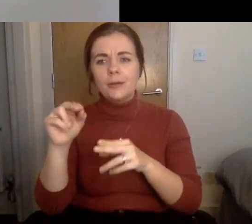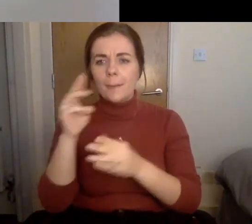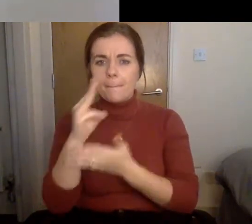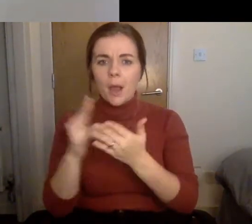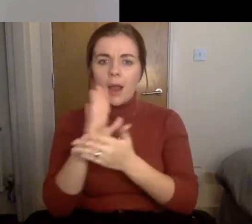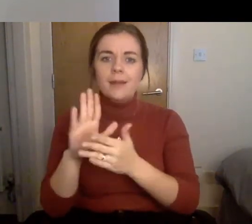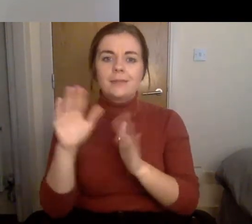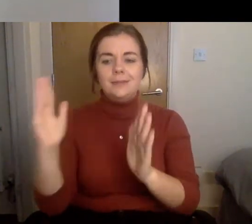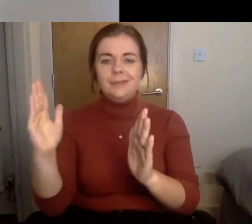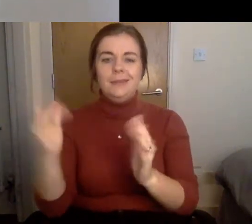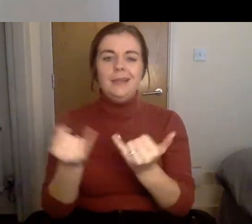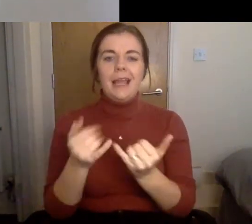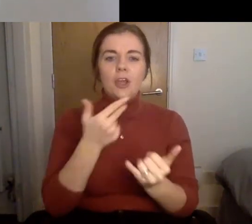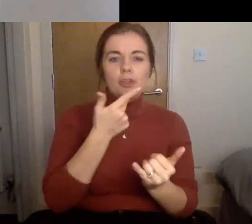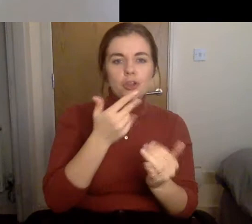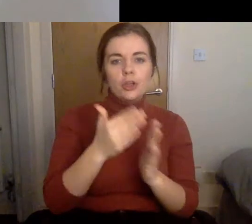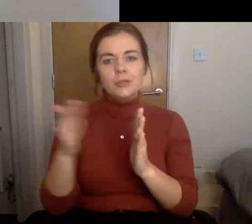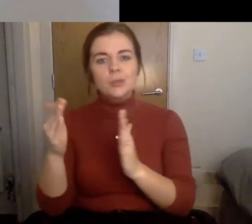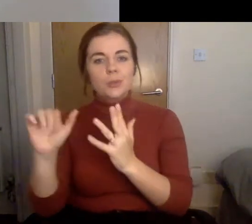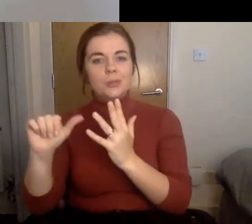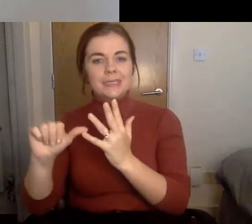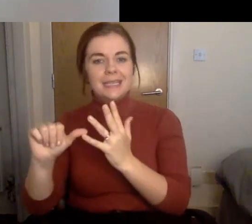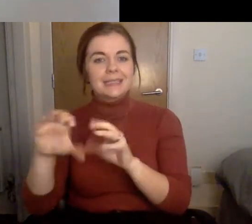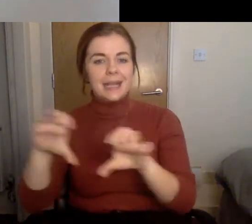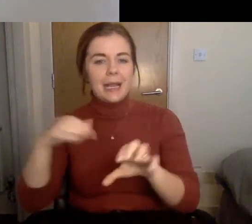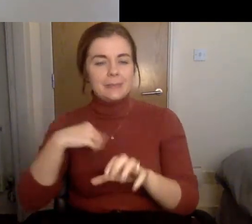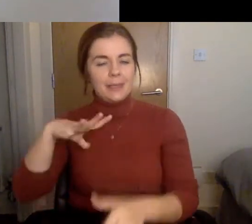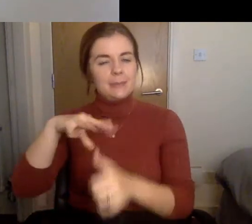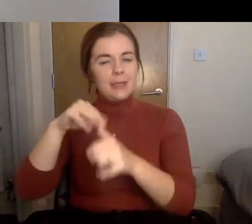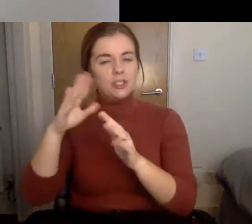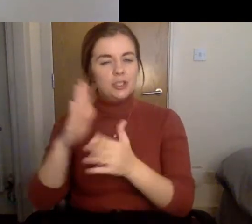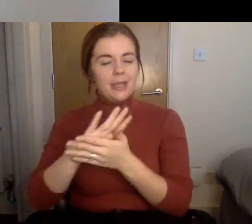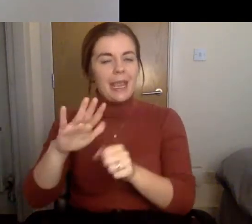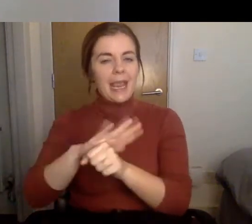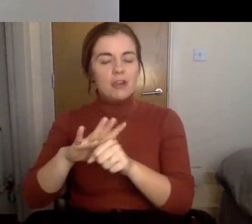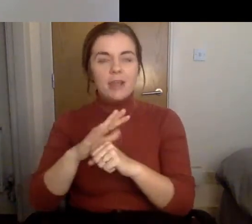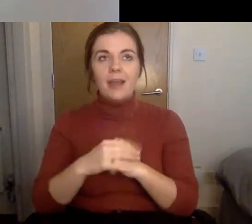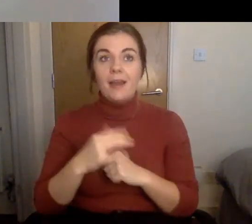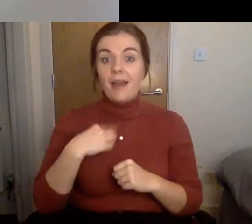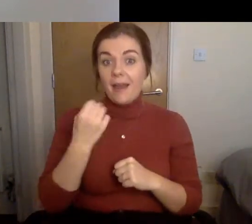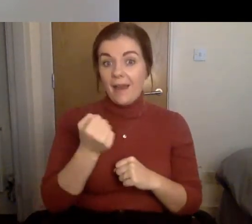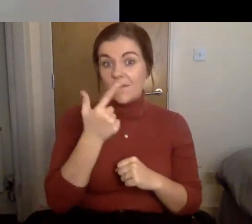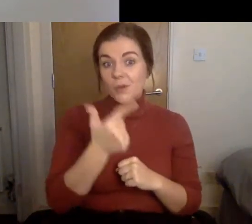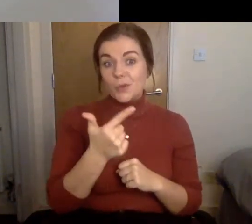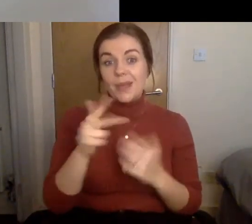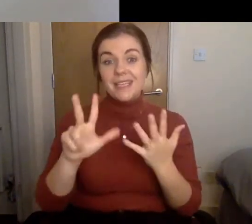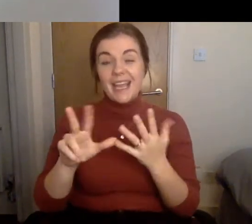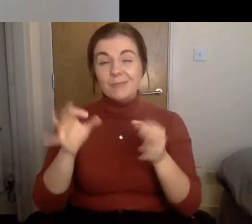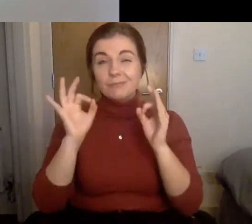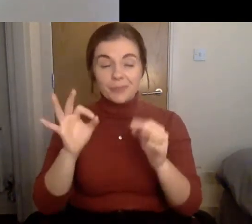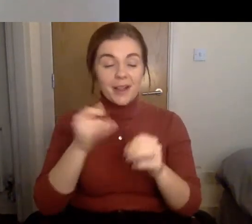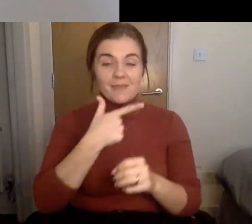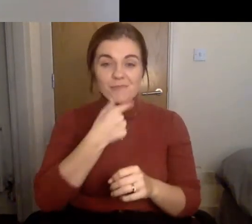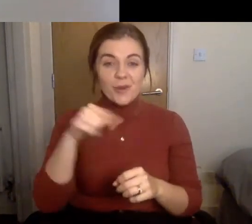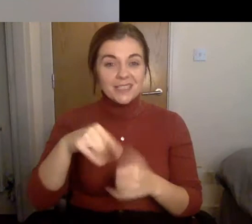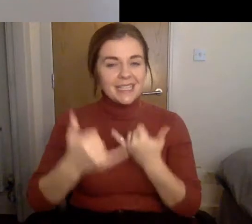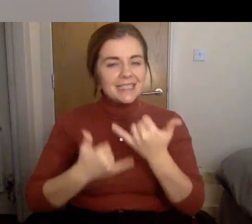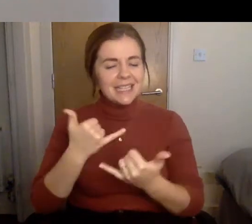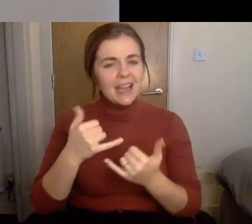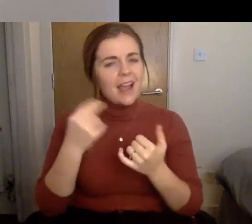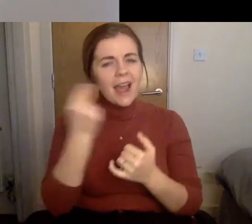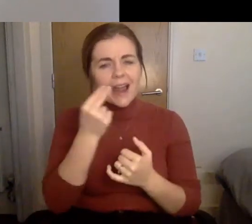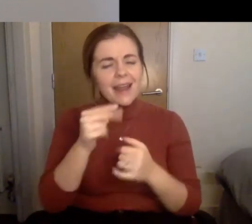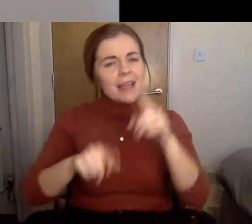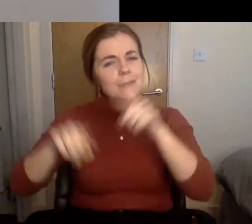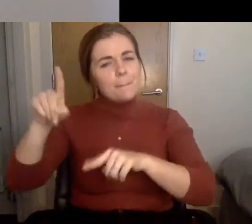is kind of 3rd to 6th. And yeah, 28 great boys this year, and a nice diverse mix. I spent the